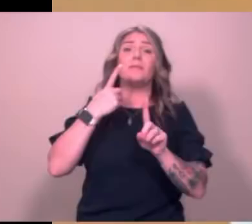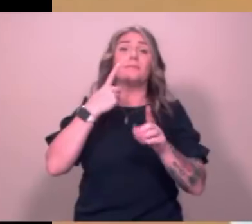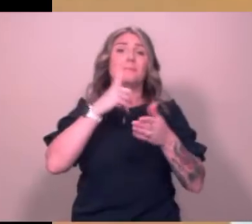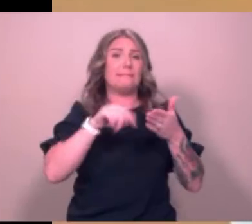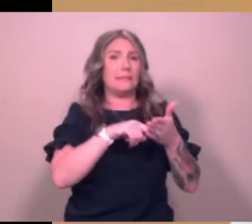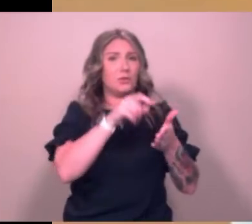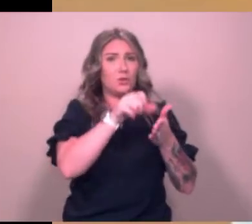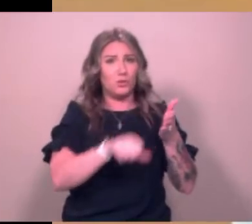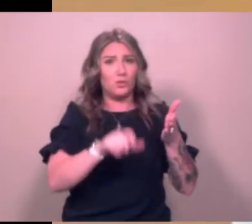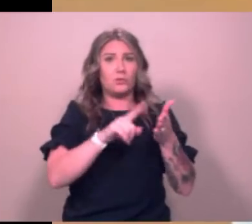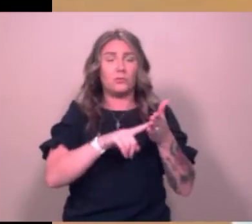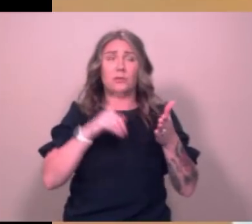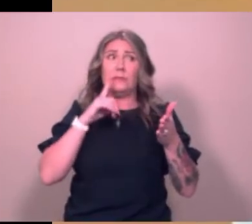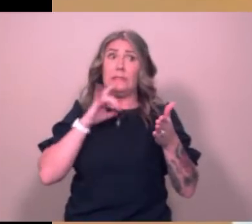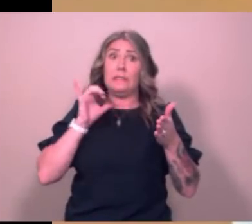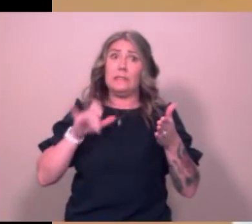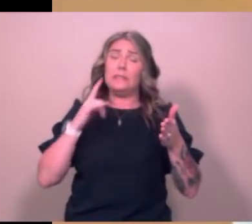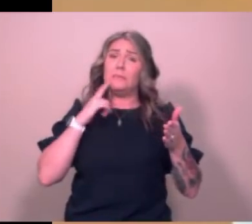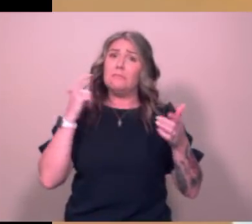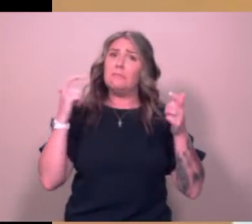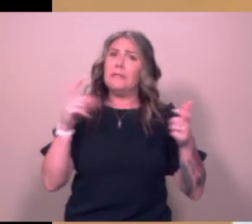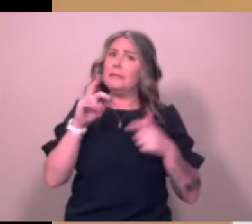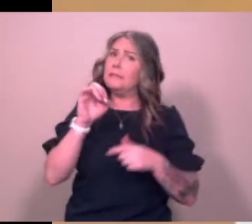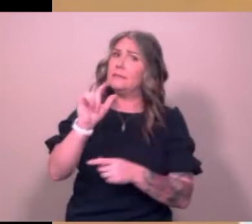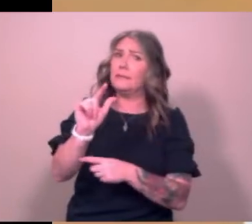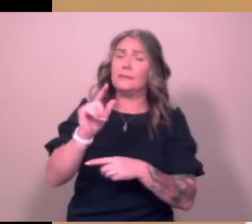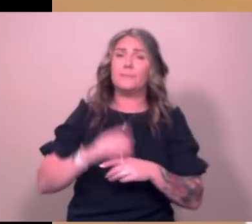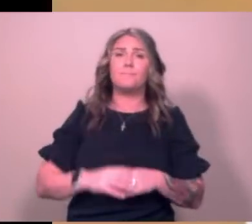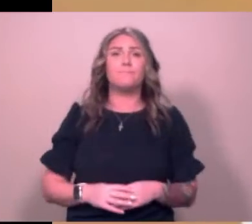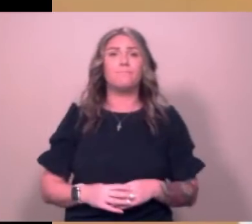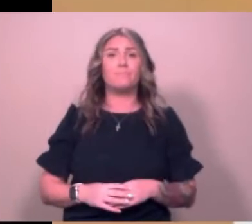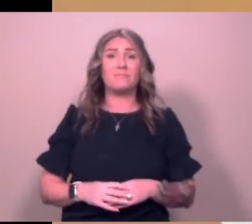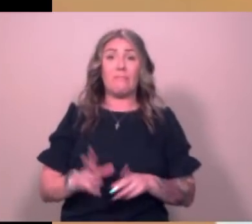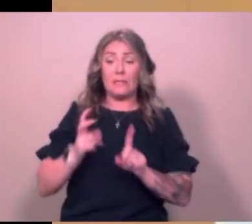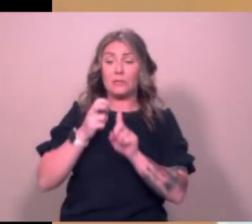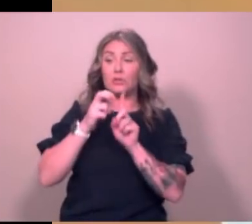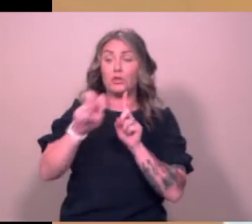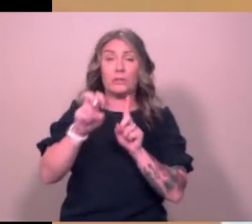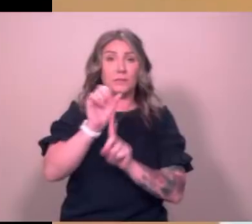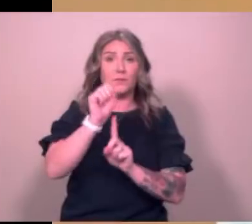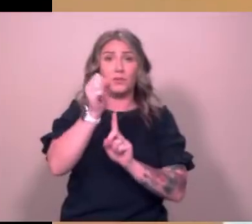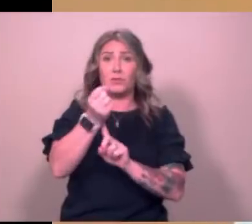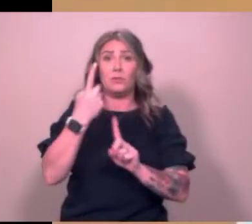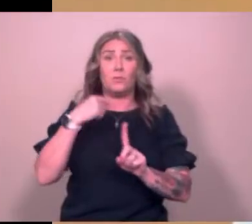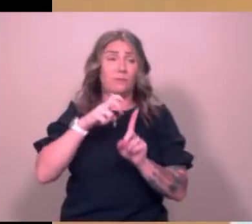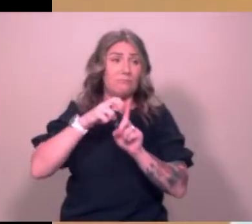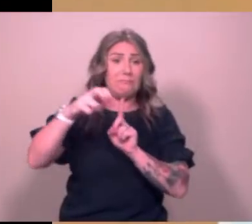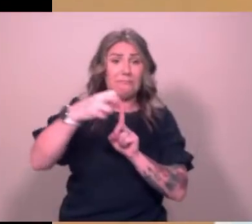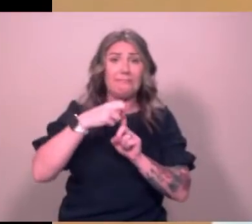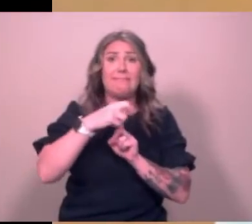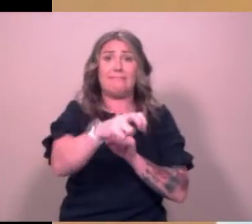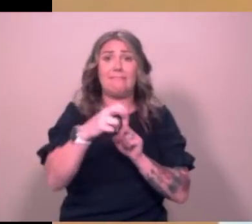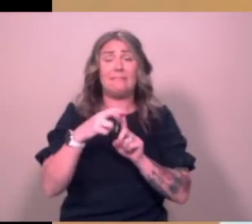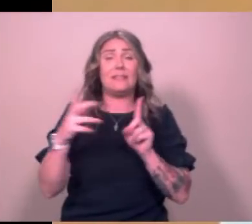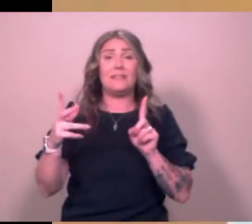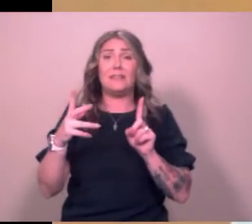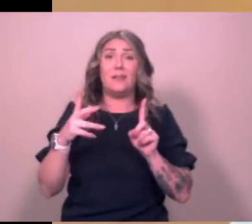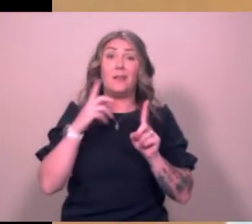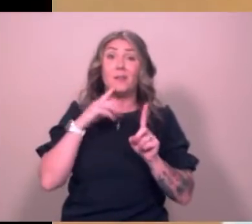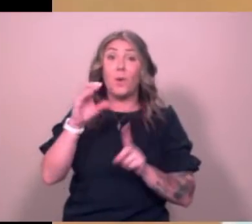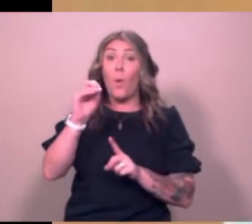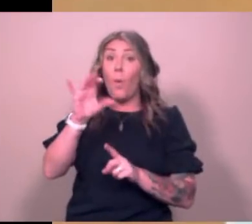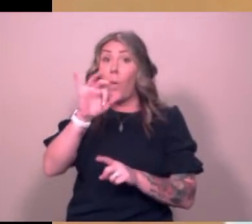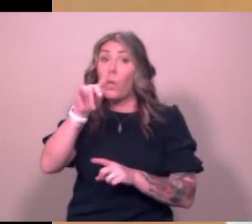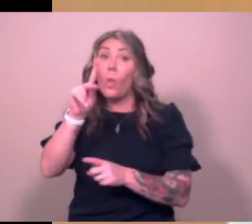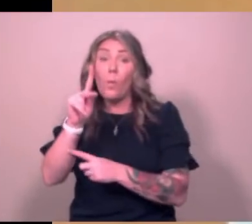which is huge for us. And yeah, the transfer situation, we've been transferring patients to Oklahoma